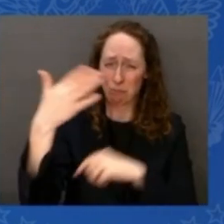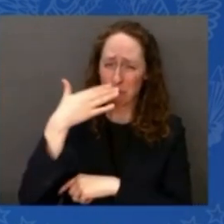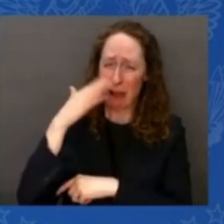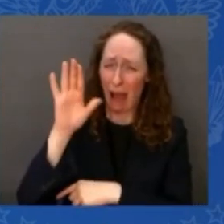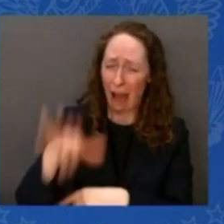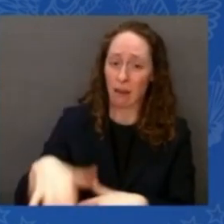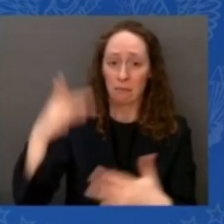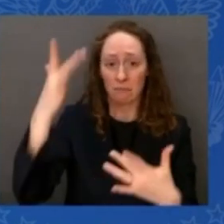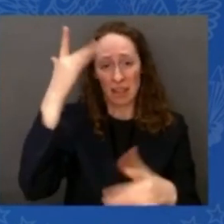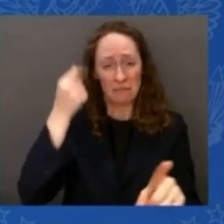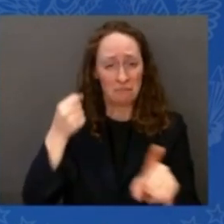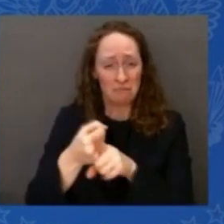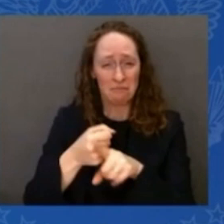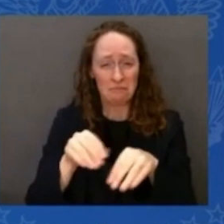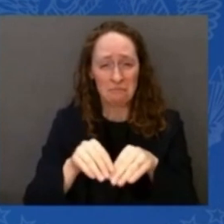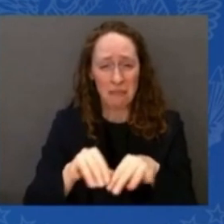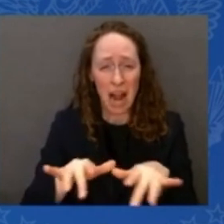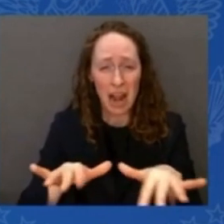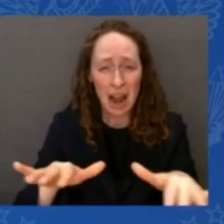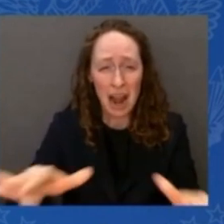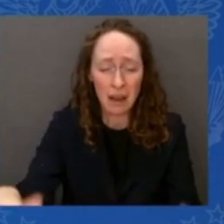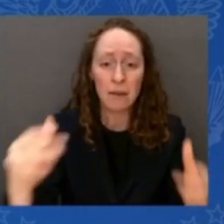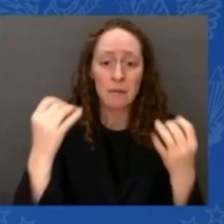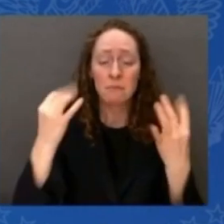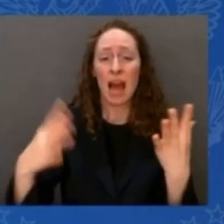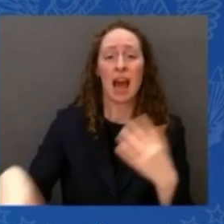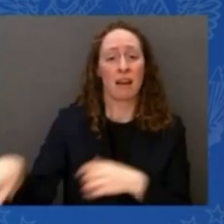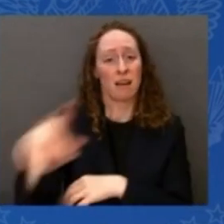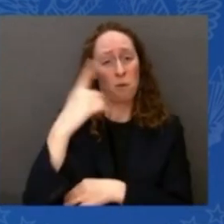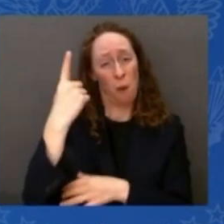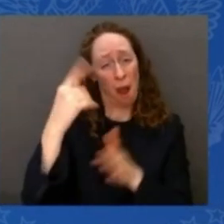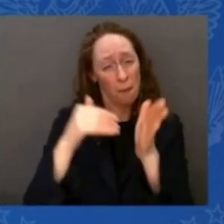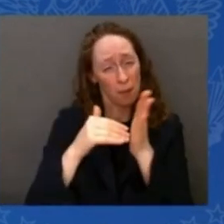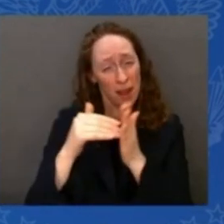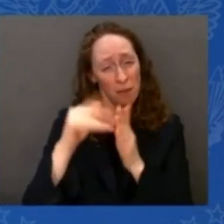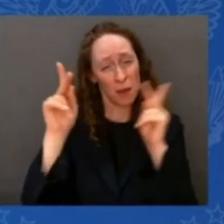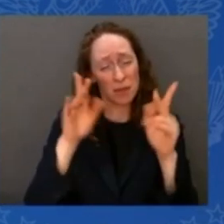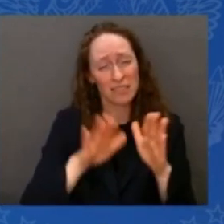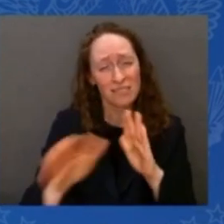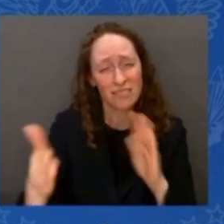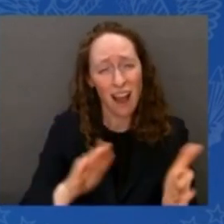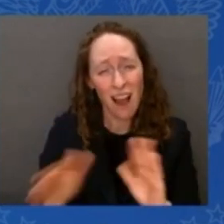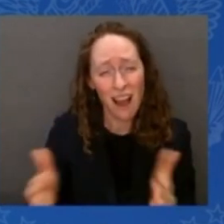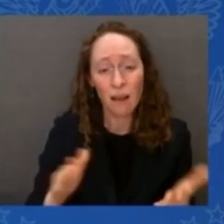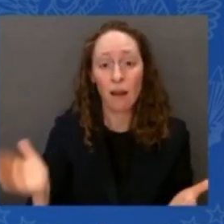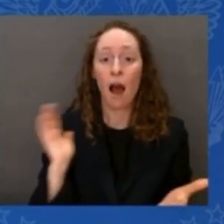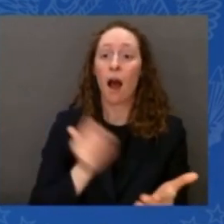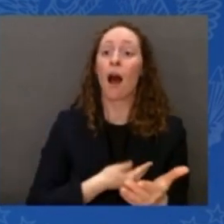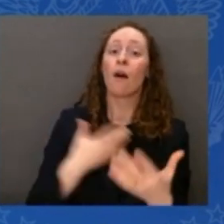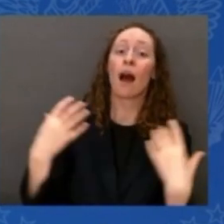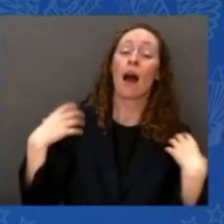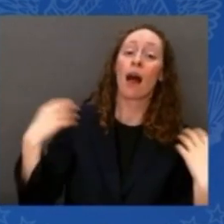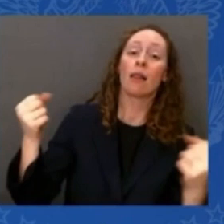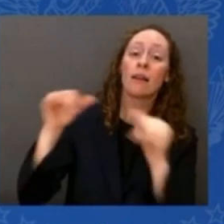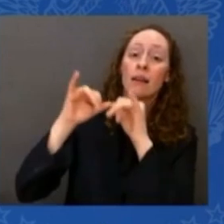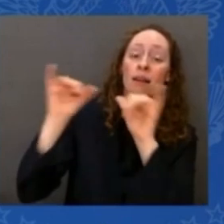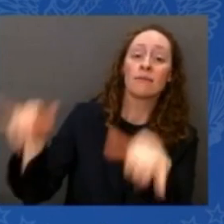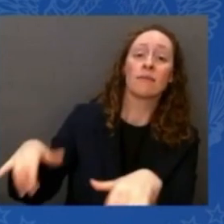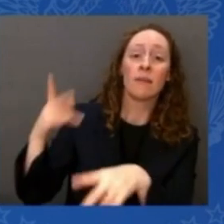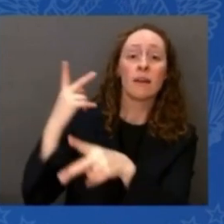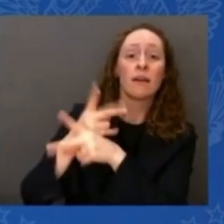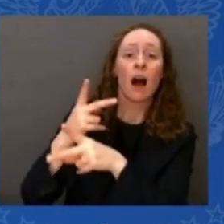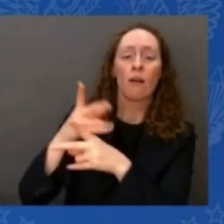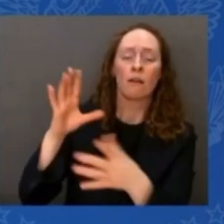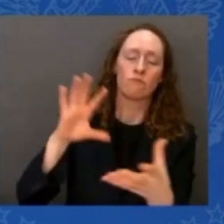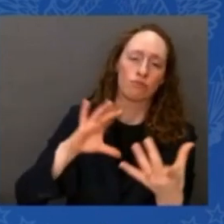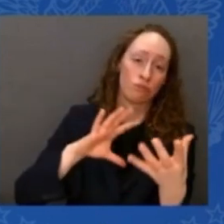people. And our health care system was at the breaking point. And all the healthcare workers here remember, better than anyone,